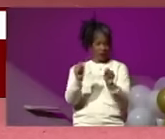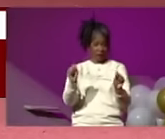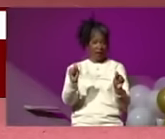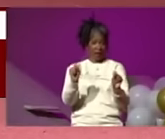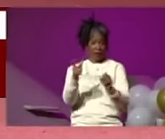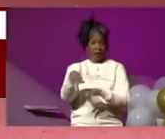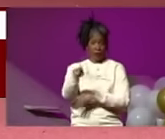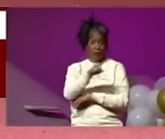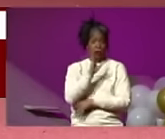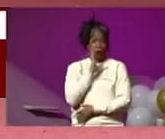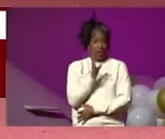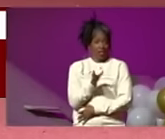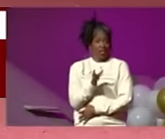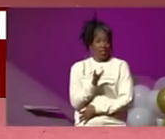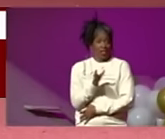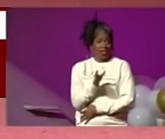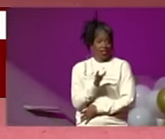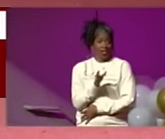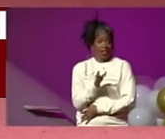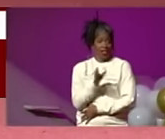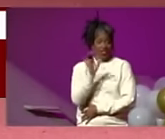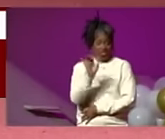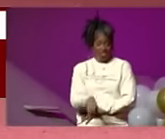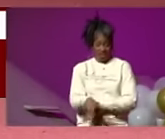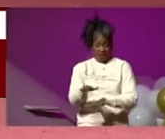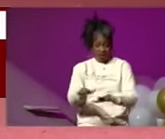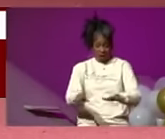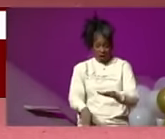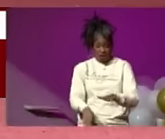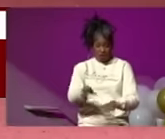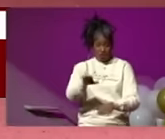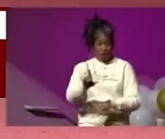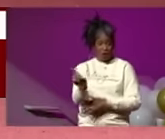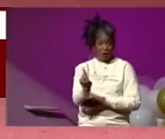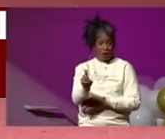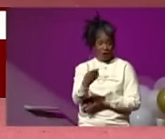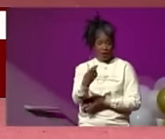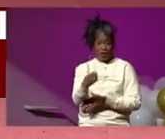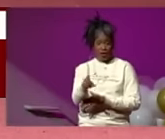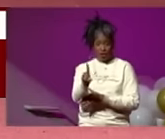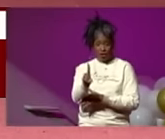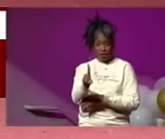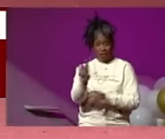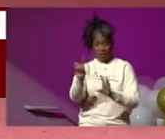child is a Nazarene, straight out of Nazareth,